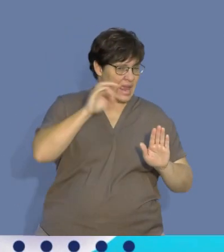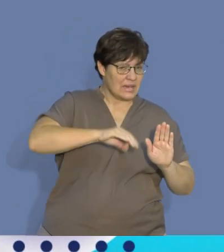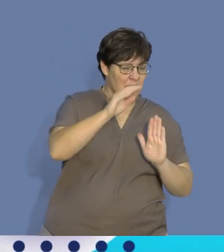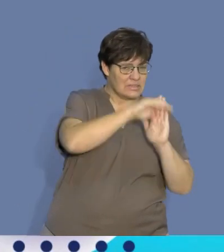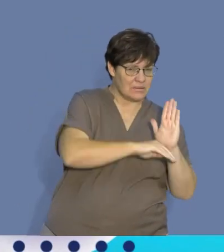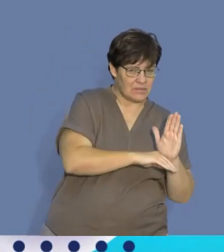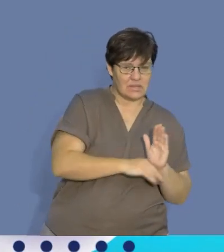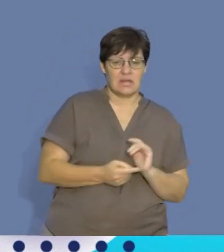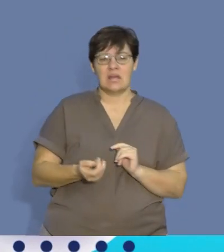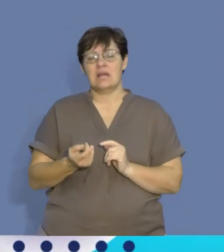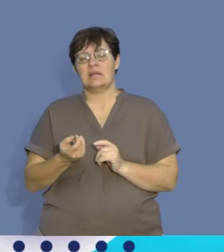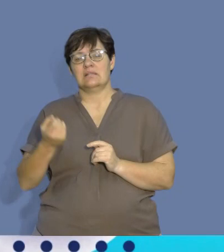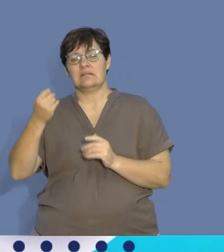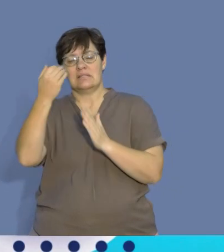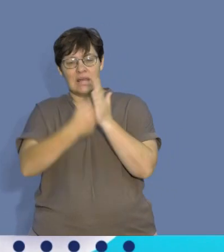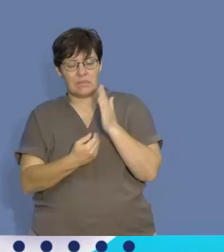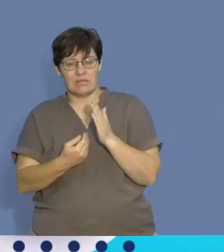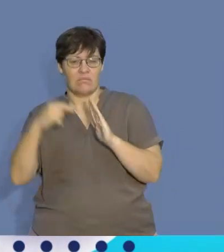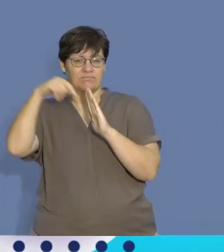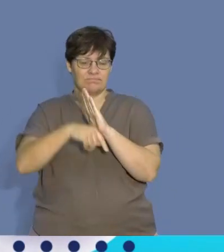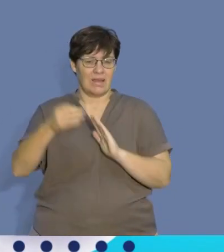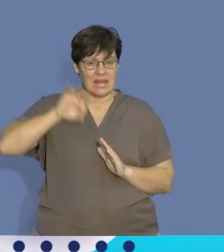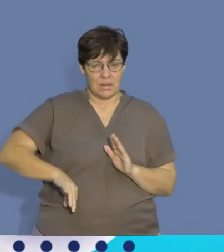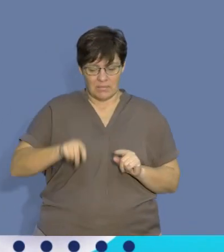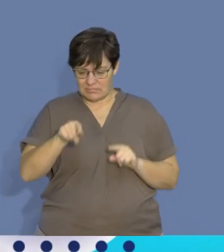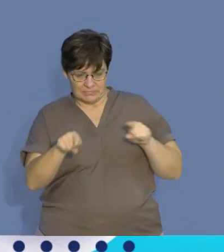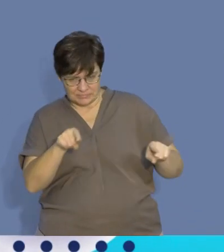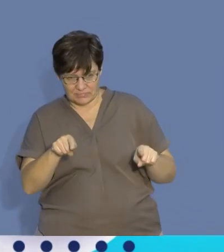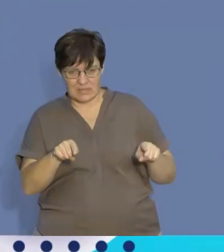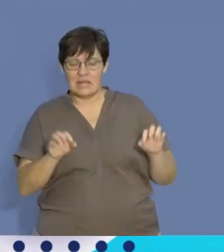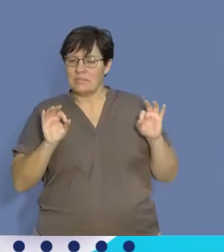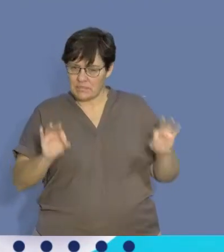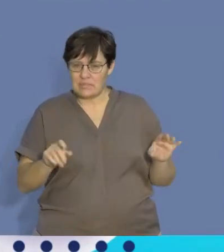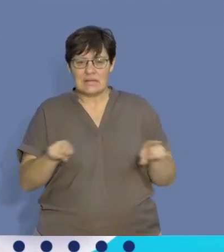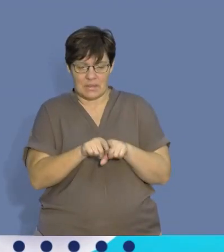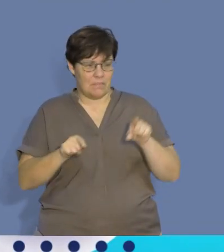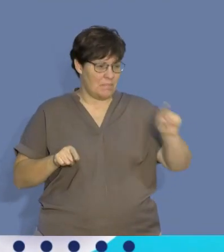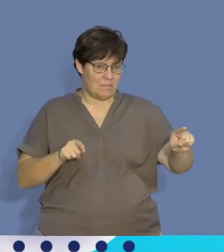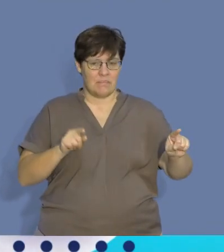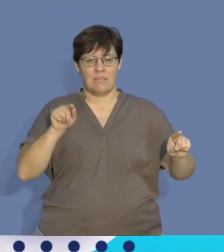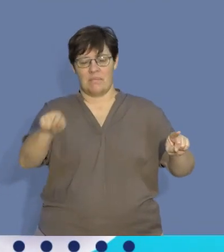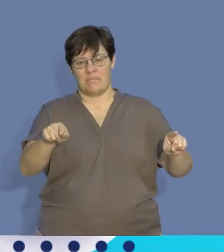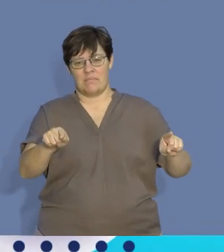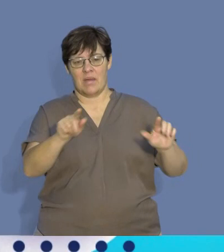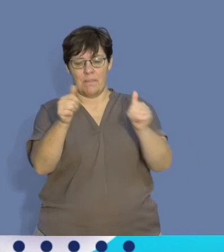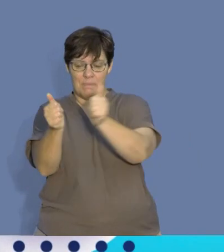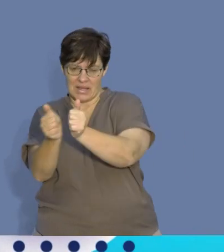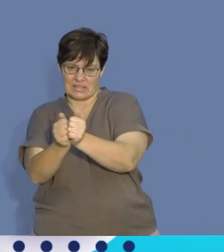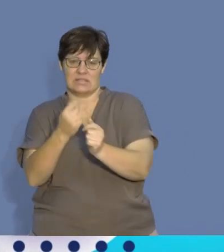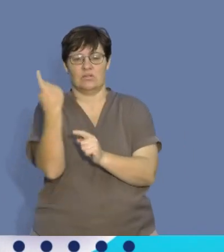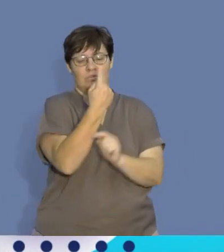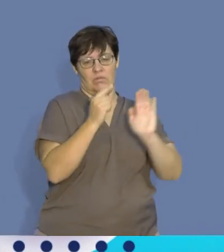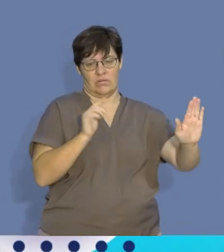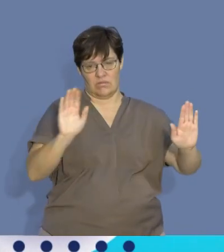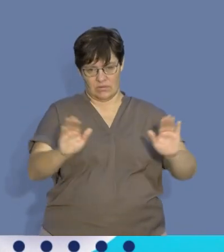income statement, statement of comprehensive income, is exactly the same as a sole trader. So in other words,